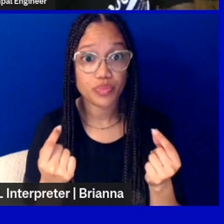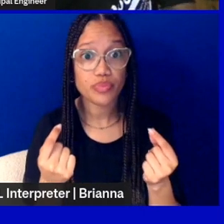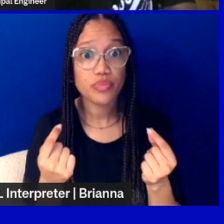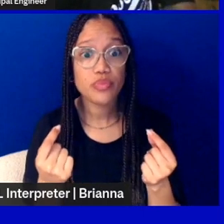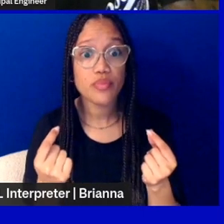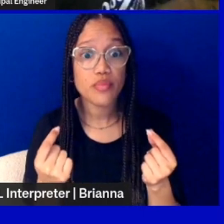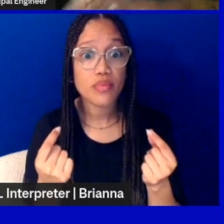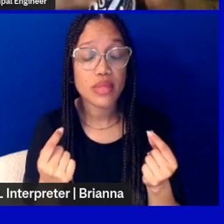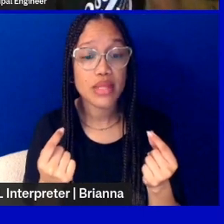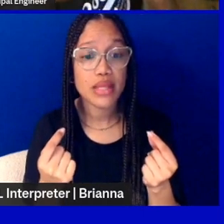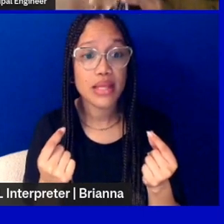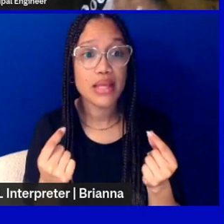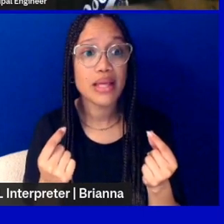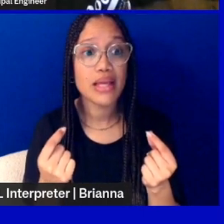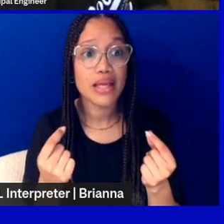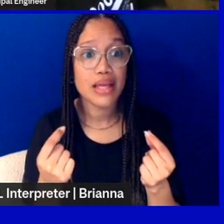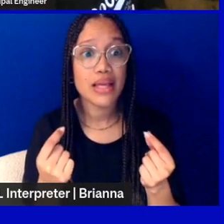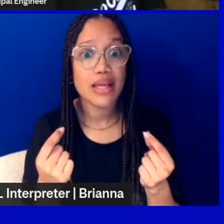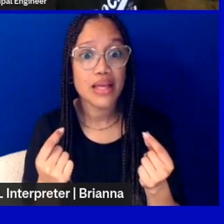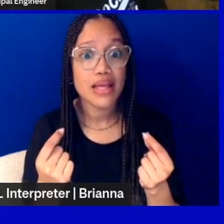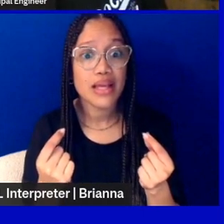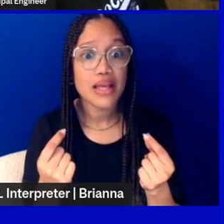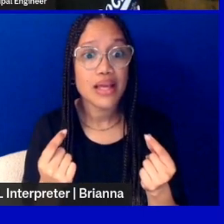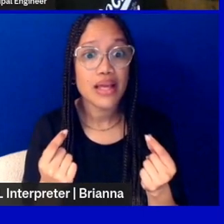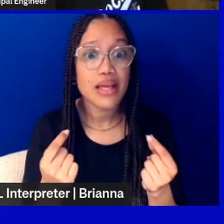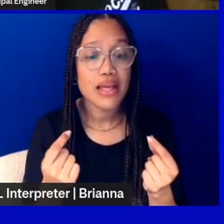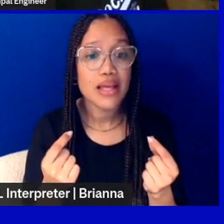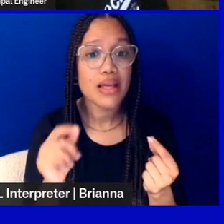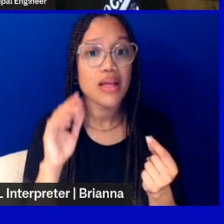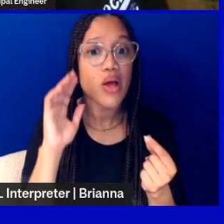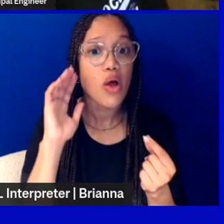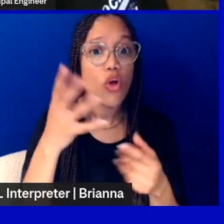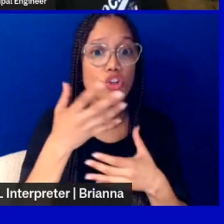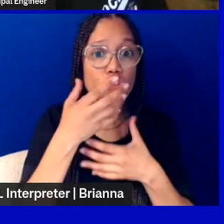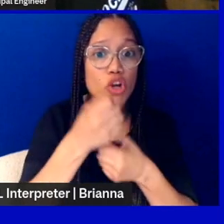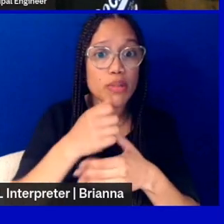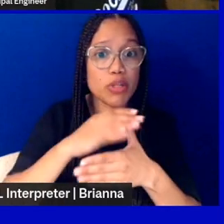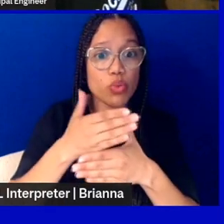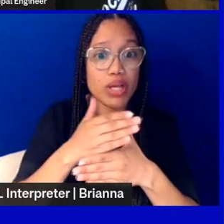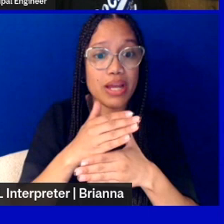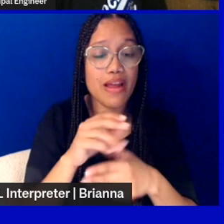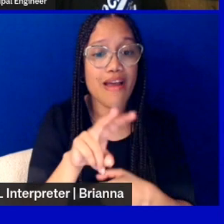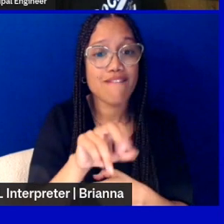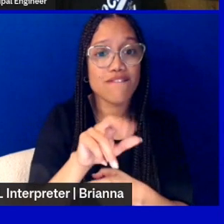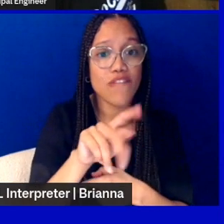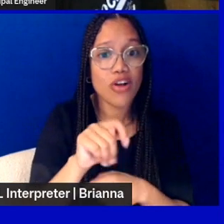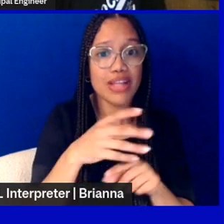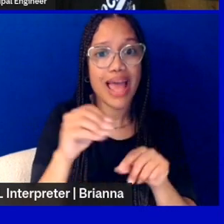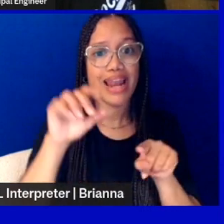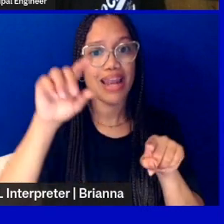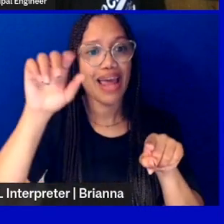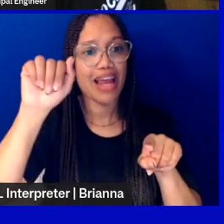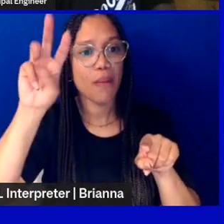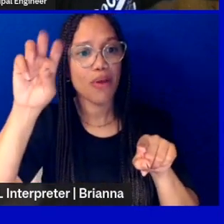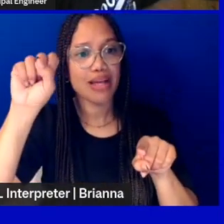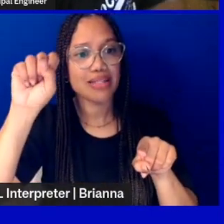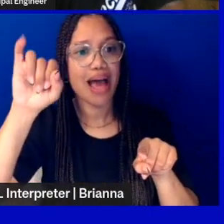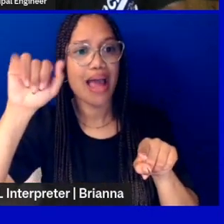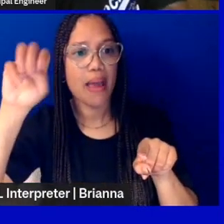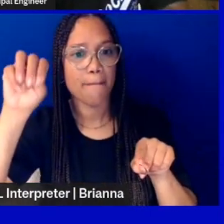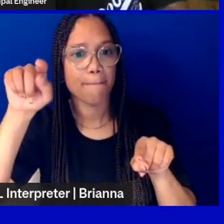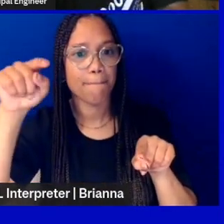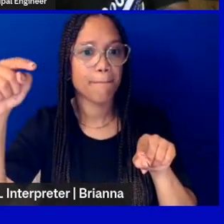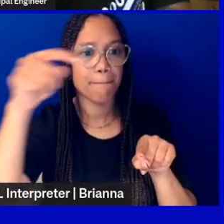pass. You are going to create a trust between the Vault as well as the AWS IAM. So till here, we have everything. We have